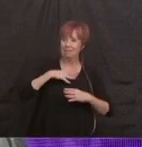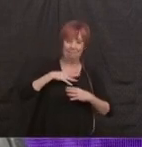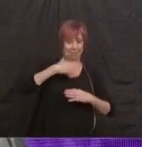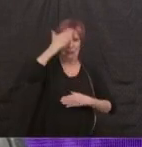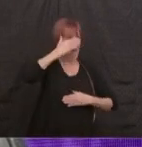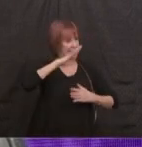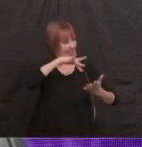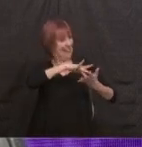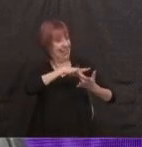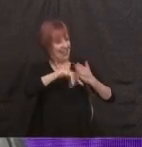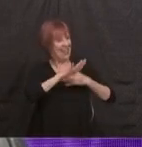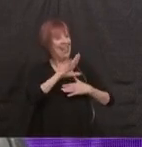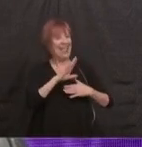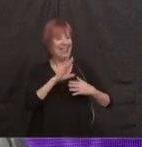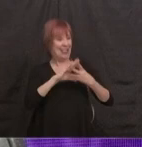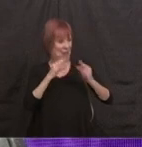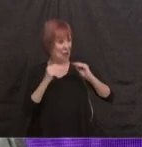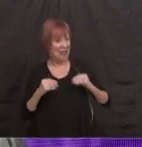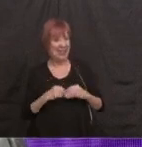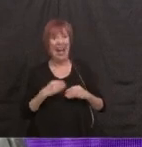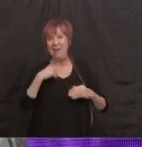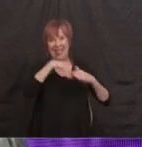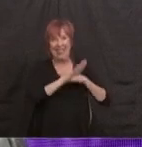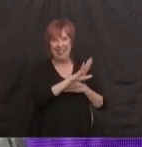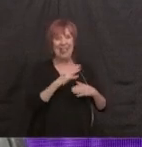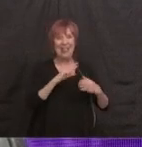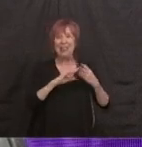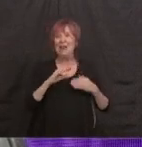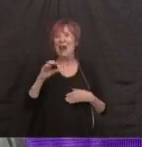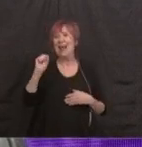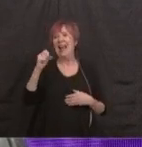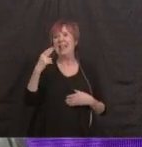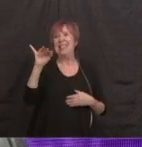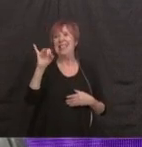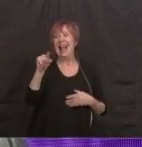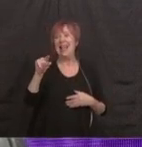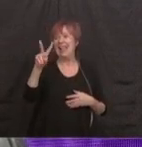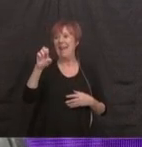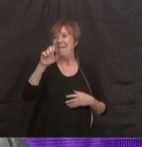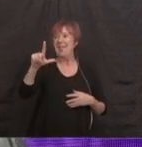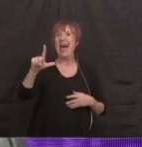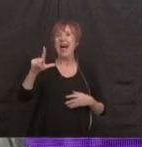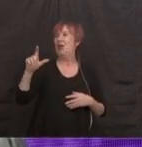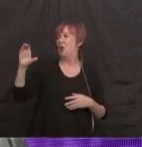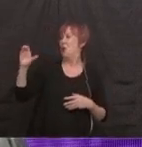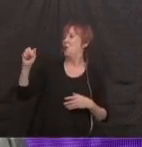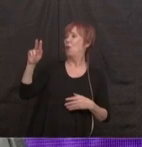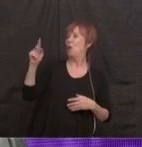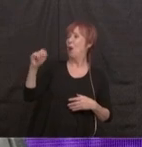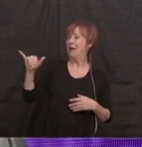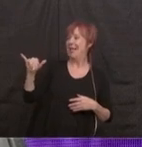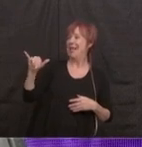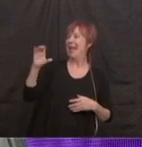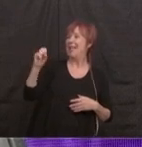in, our new STARZ show, Shining Veil, which is helmed by Courtney Cox as the female lead. I have a wonderful role, Judith Light,